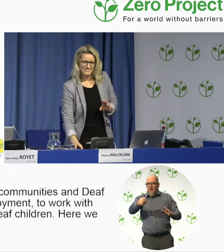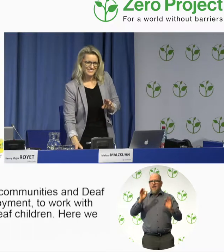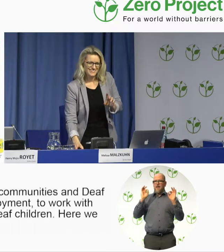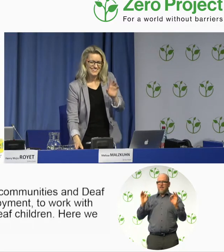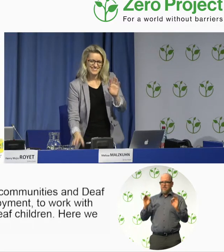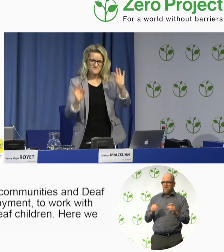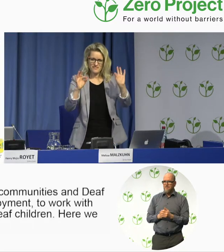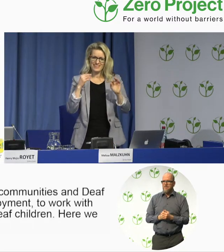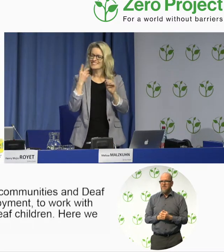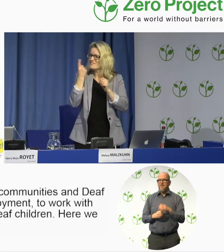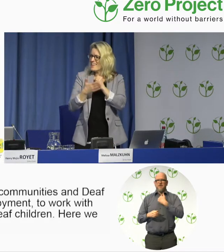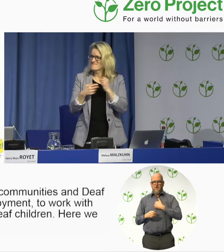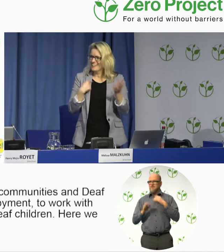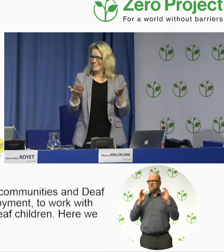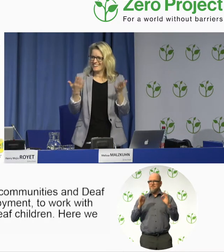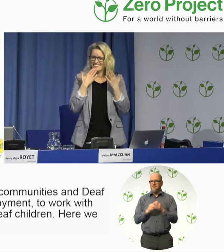Here we go.